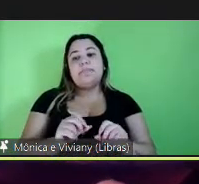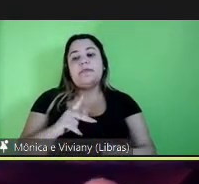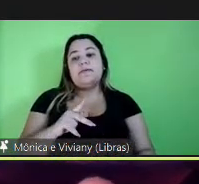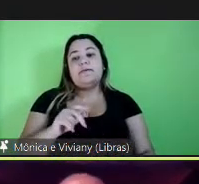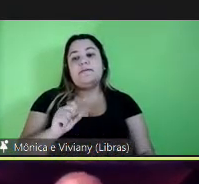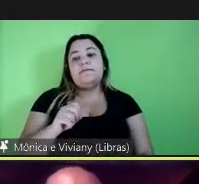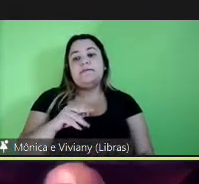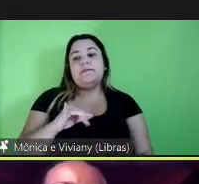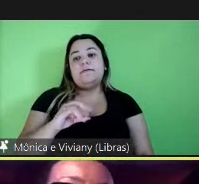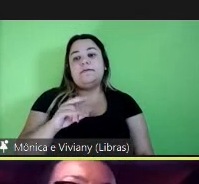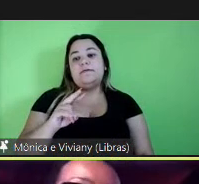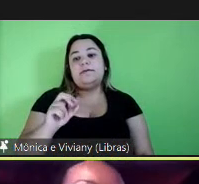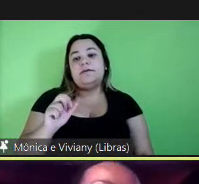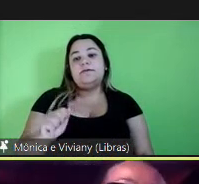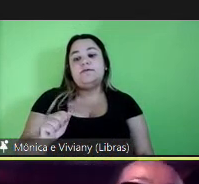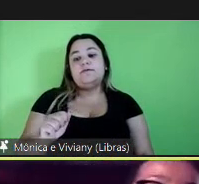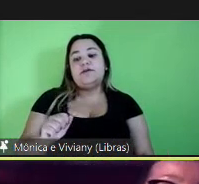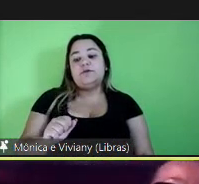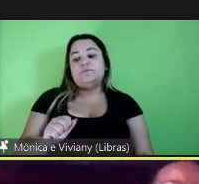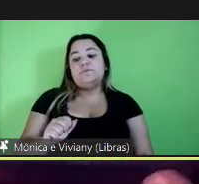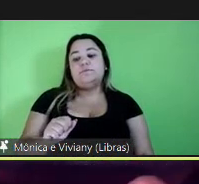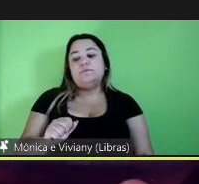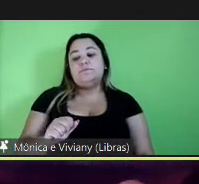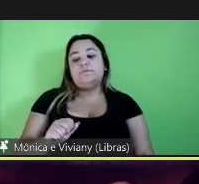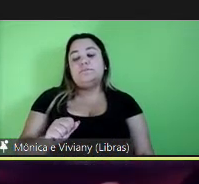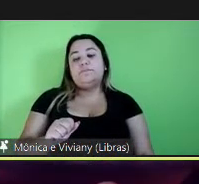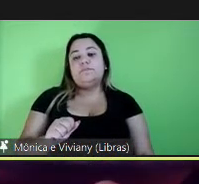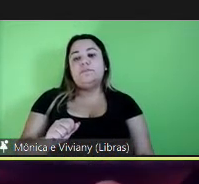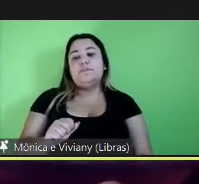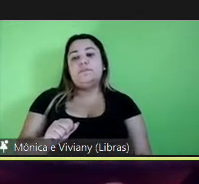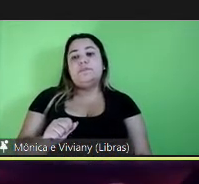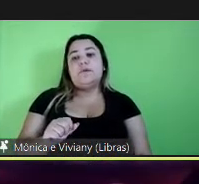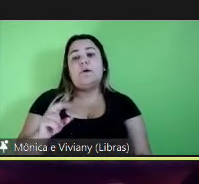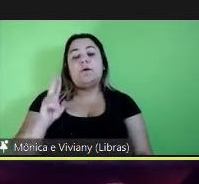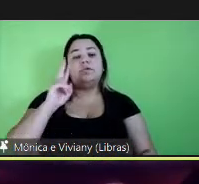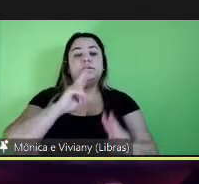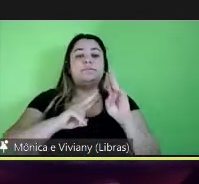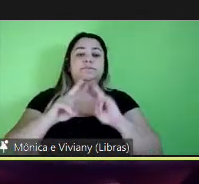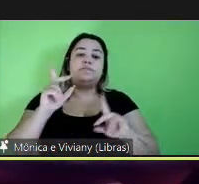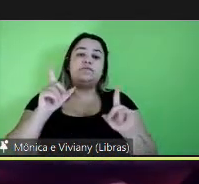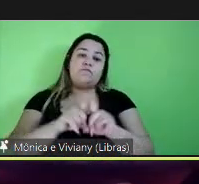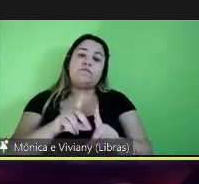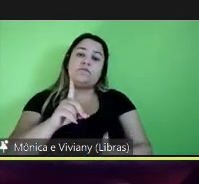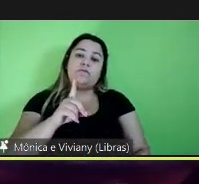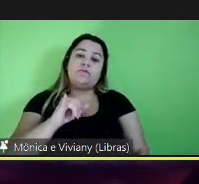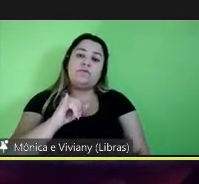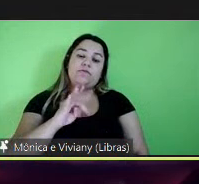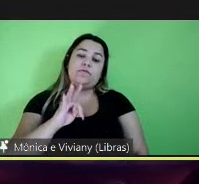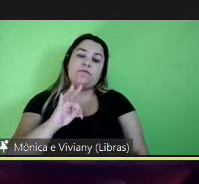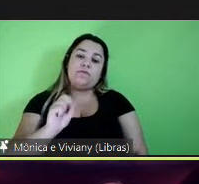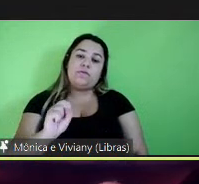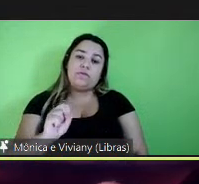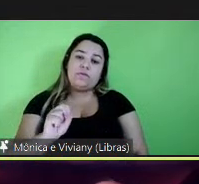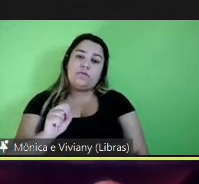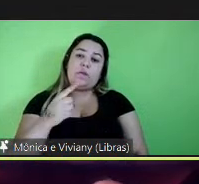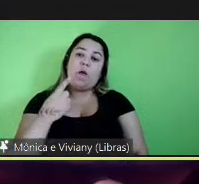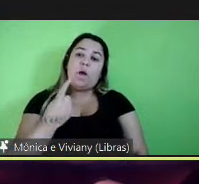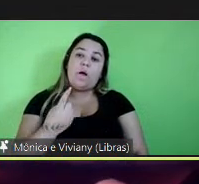back to diabetes, looking at diabetes, the pathophysiology, type 1, as I said, in particular, the type